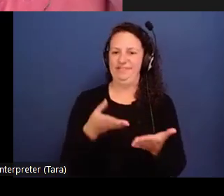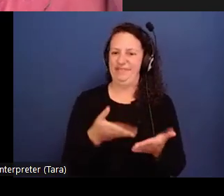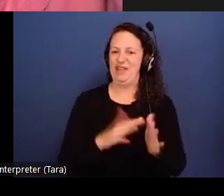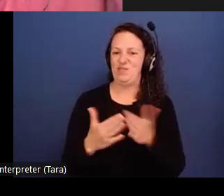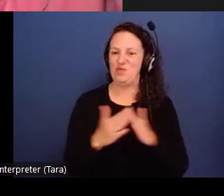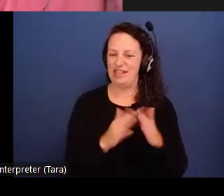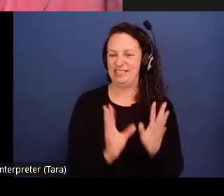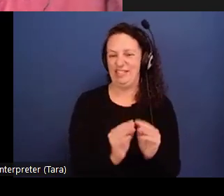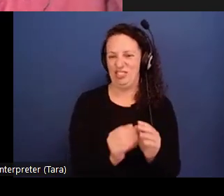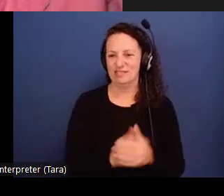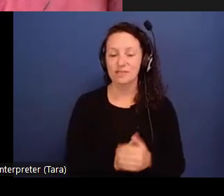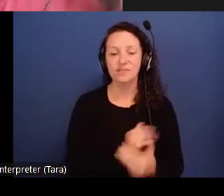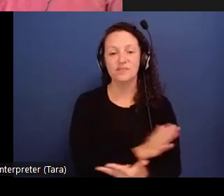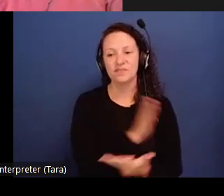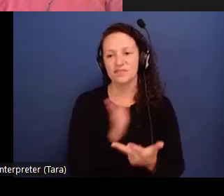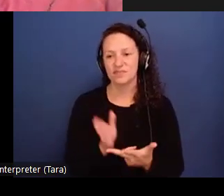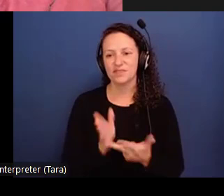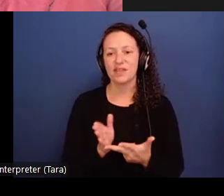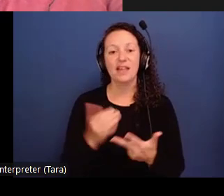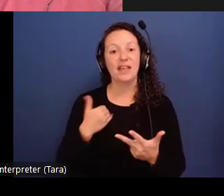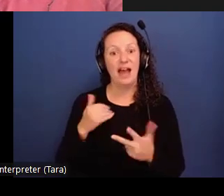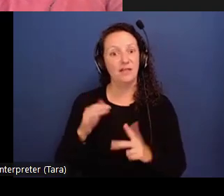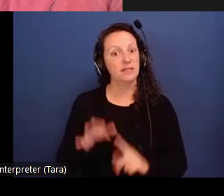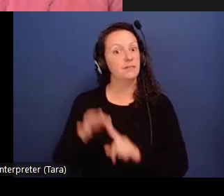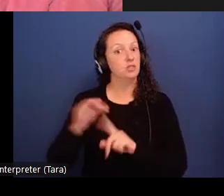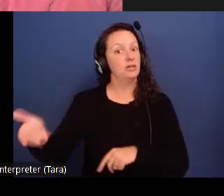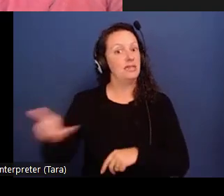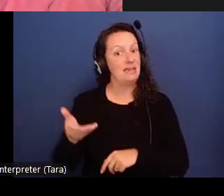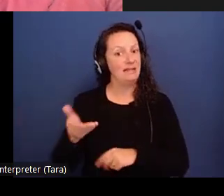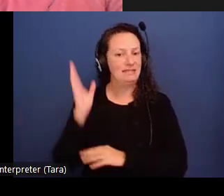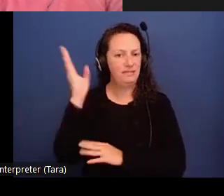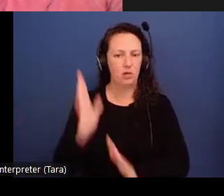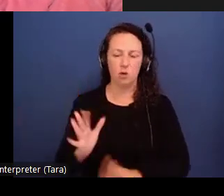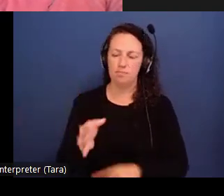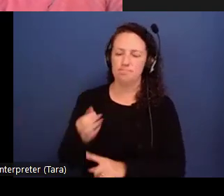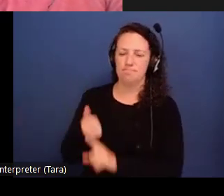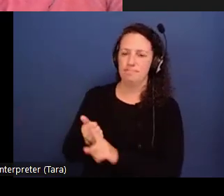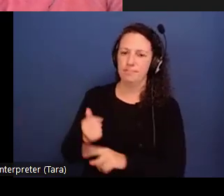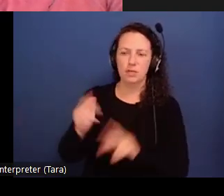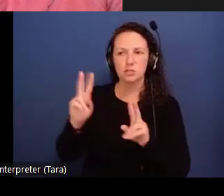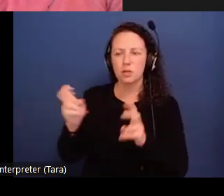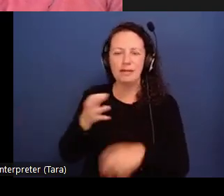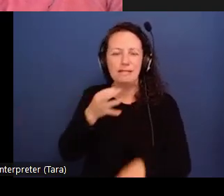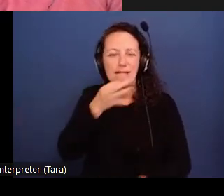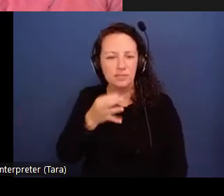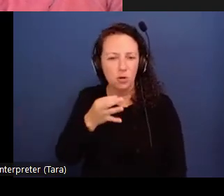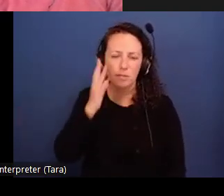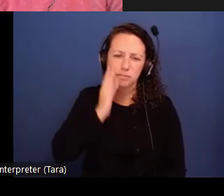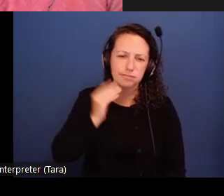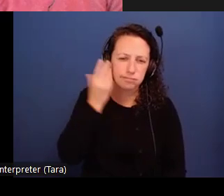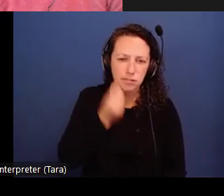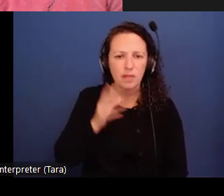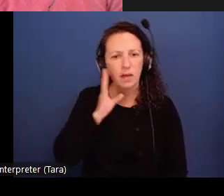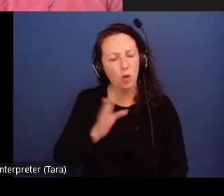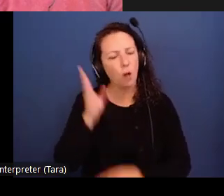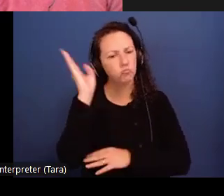we have a special guest speaker that is an expert on the topic that really goes through what's the personal experience. Ideally, those guest